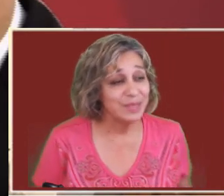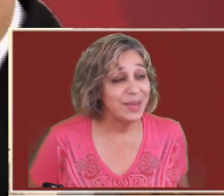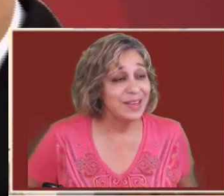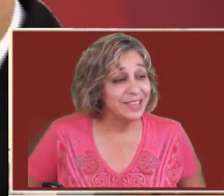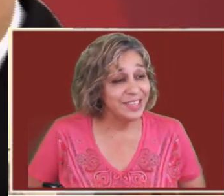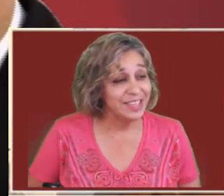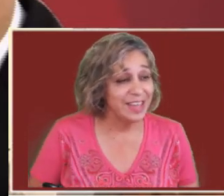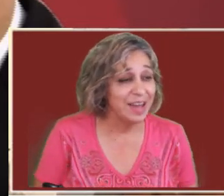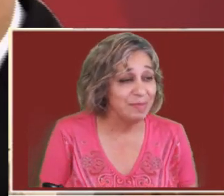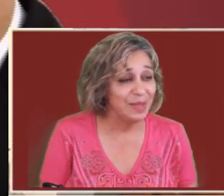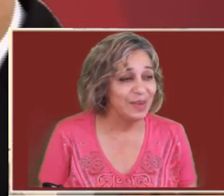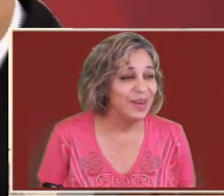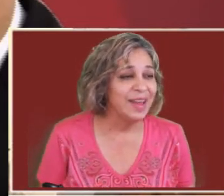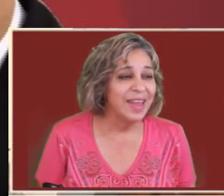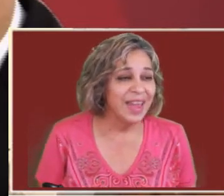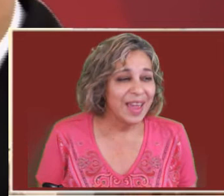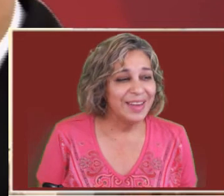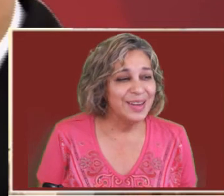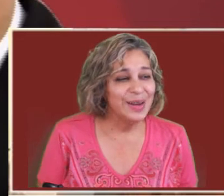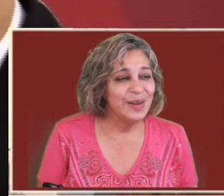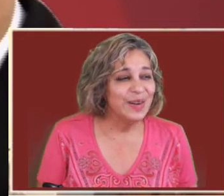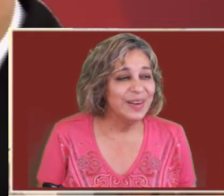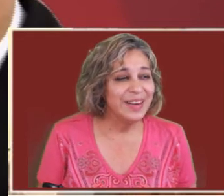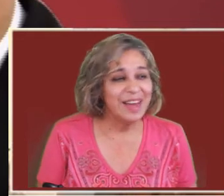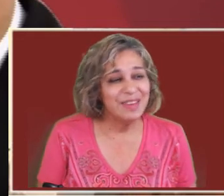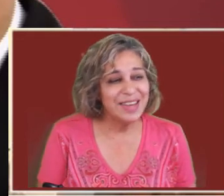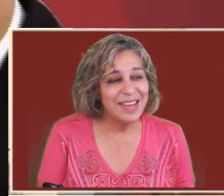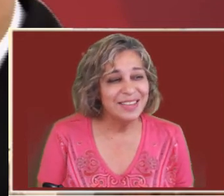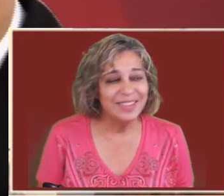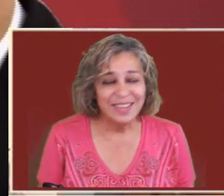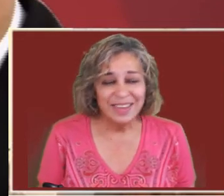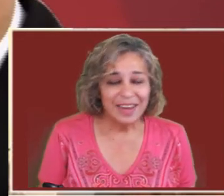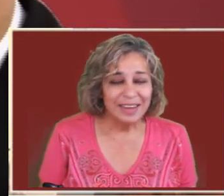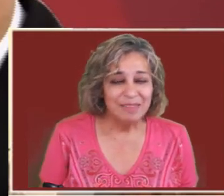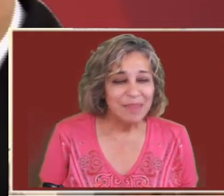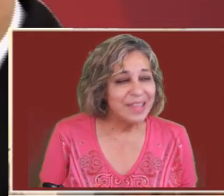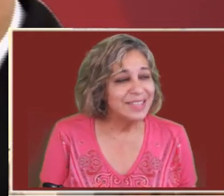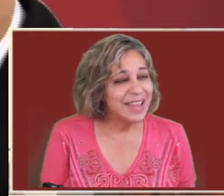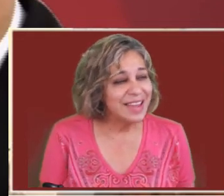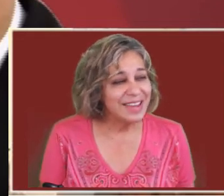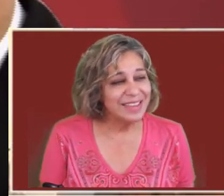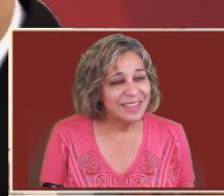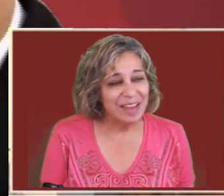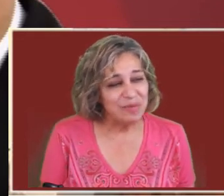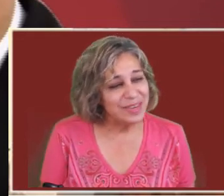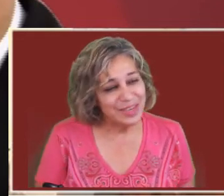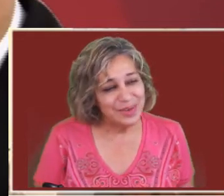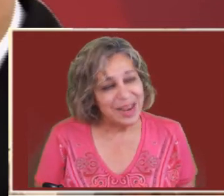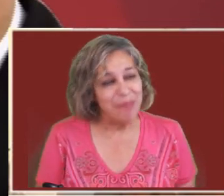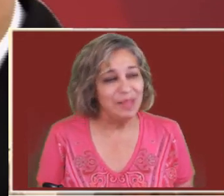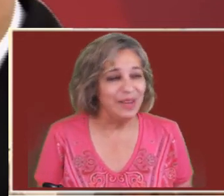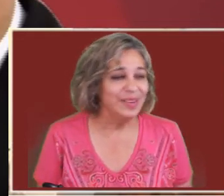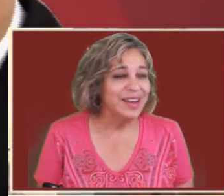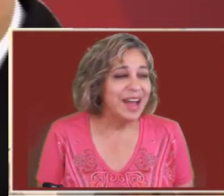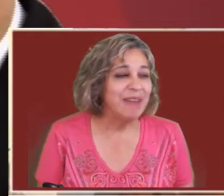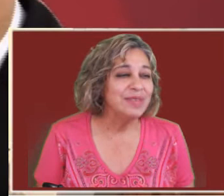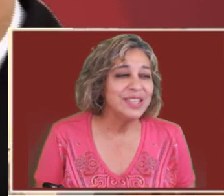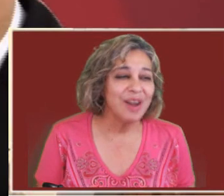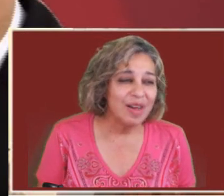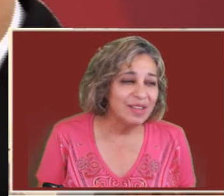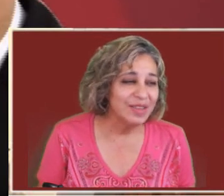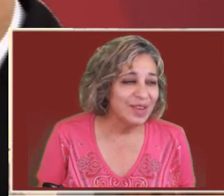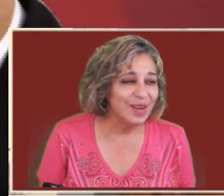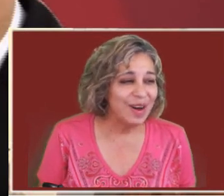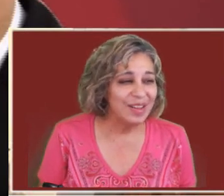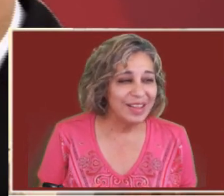everybody's paying attention to AMLO. And you know, nowadays, my saying is, I wish you an AMLO. I wish